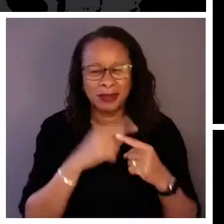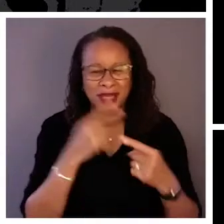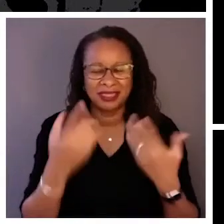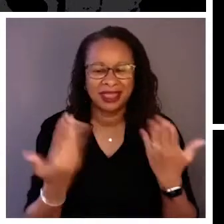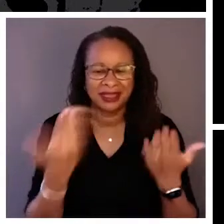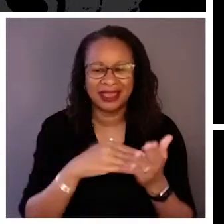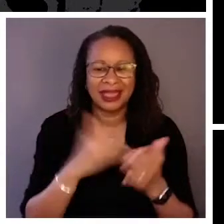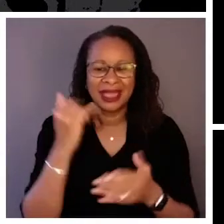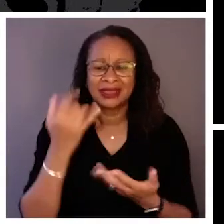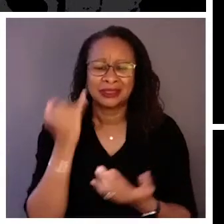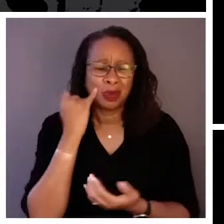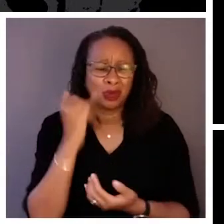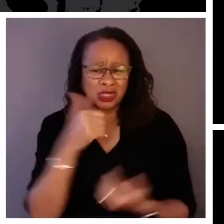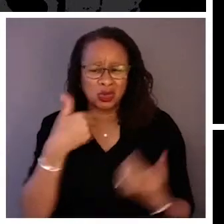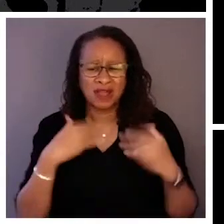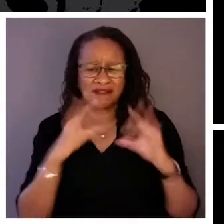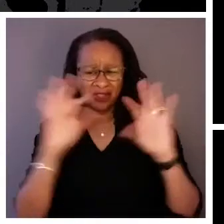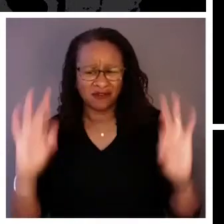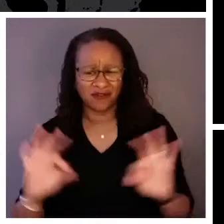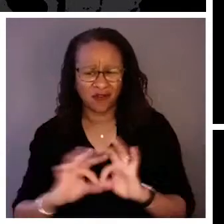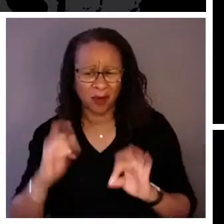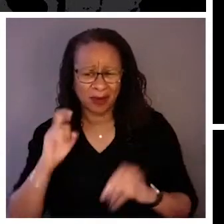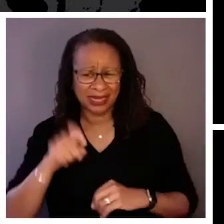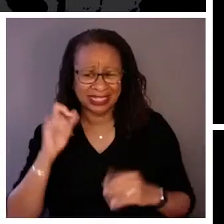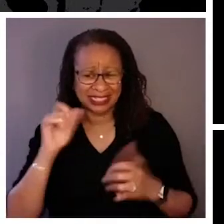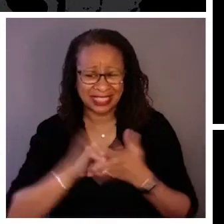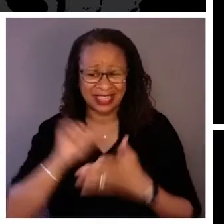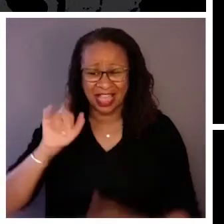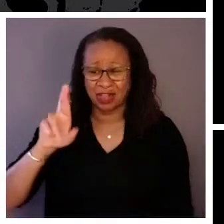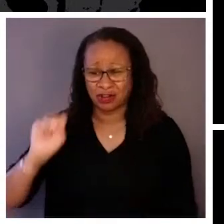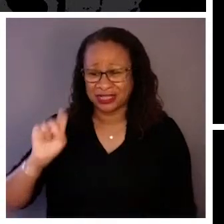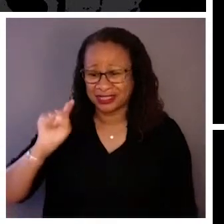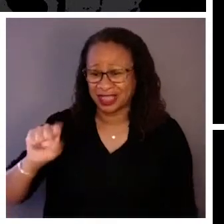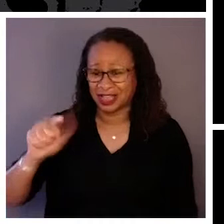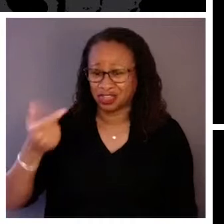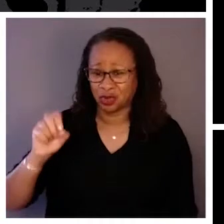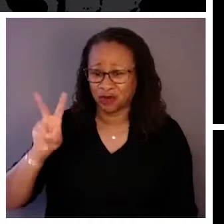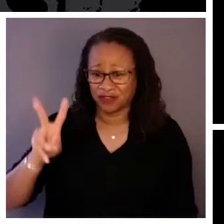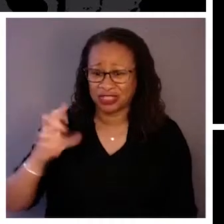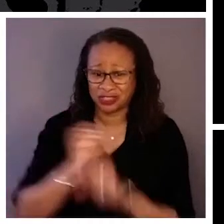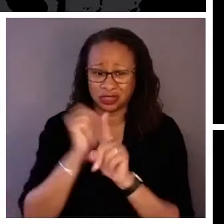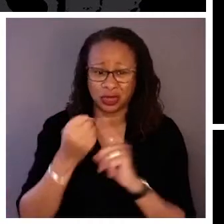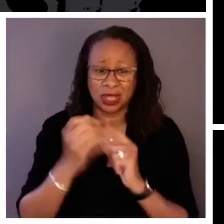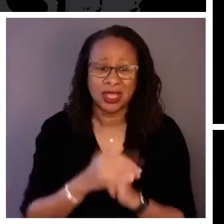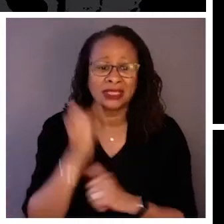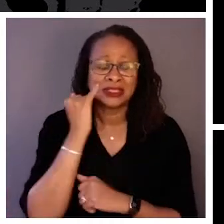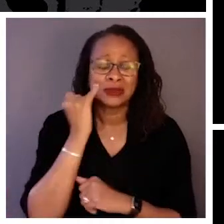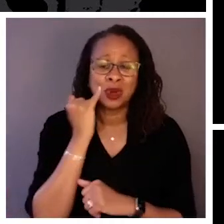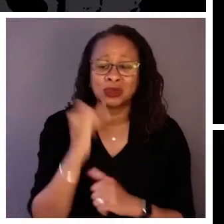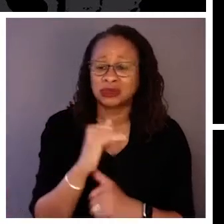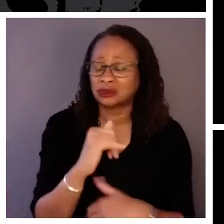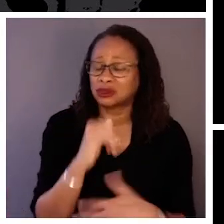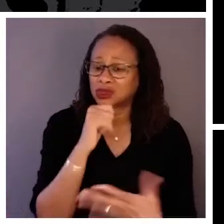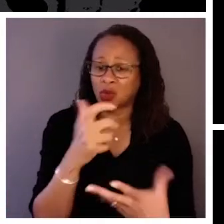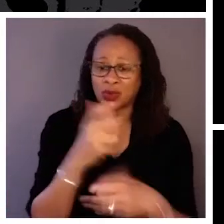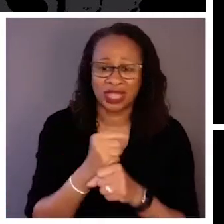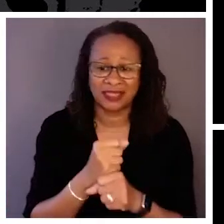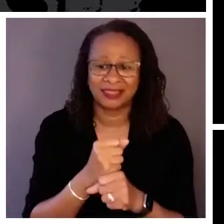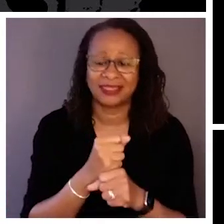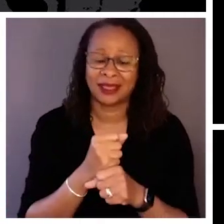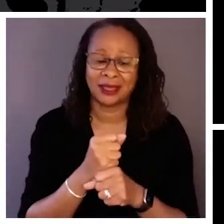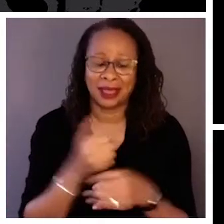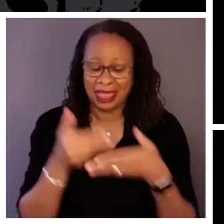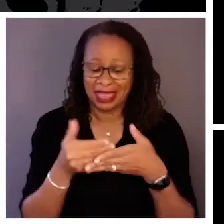don't have the form I need? Is that an IRS.gov situation? Or say if someone doesn't get that advanced child